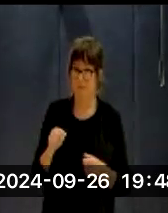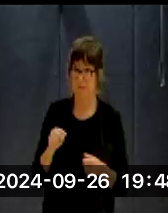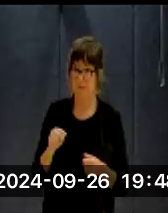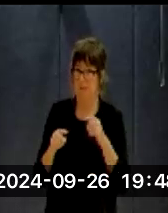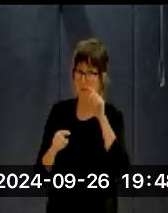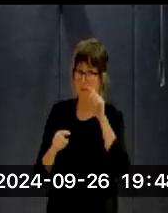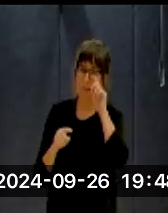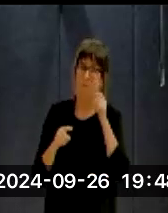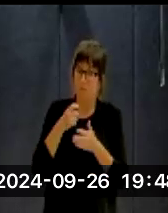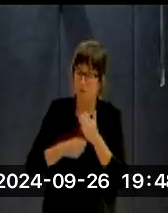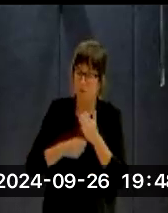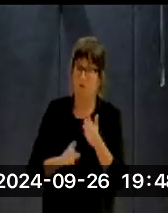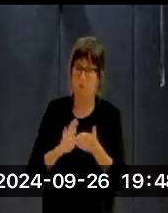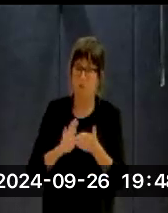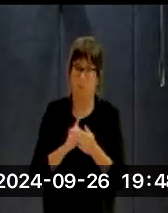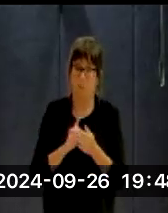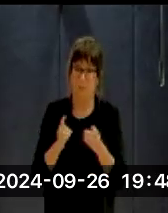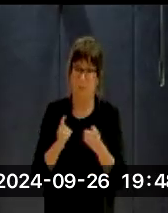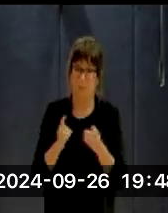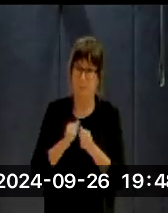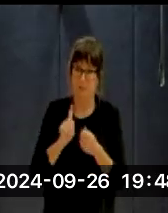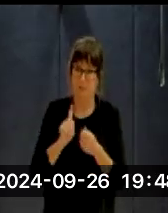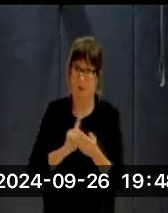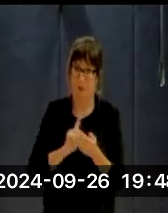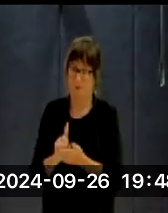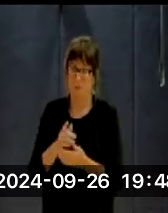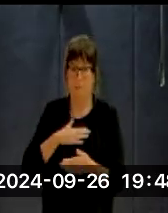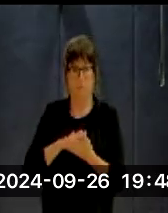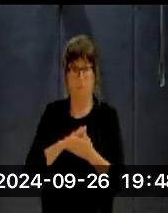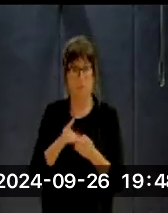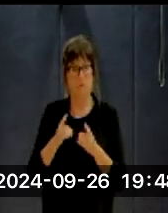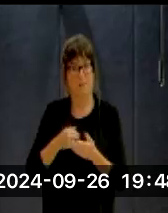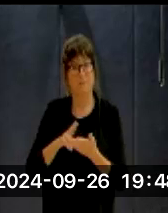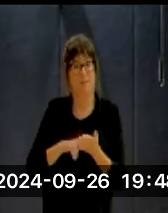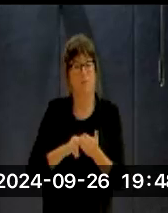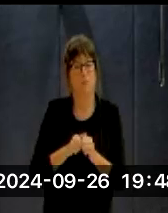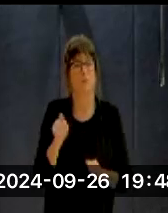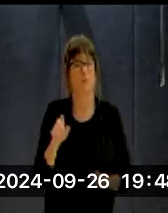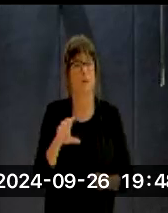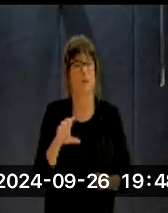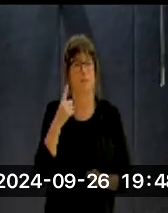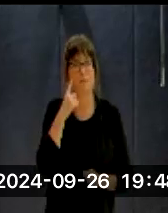districts by the hour. My school district alone has a contract with this company for